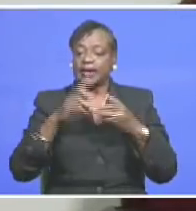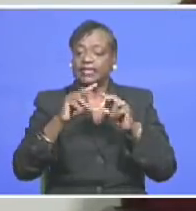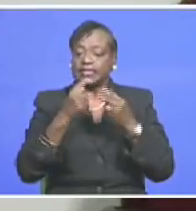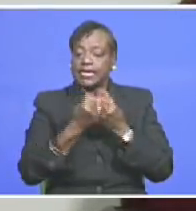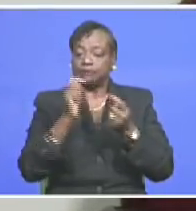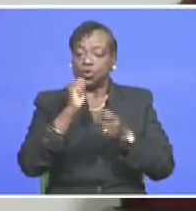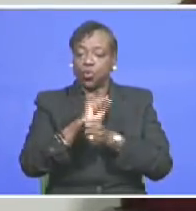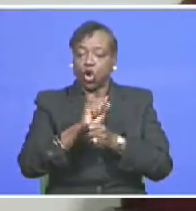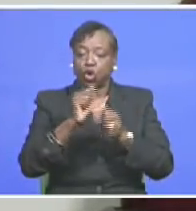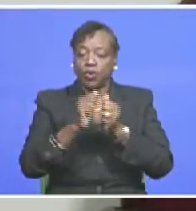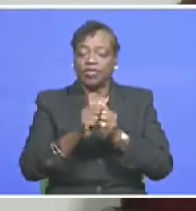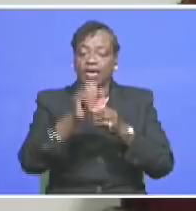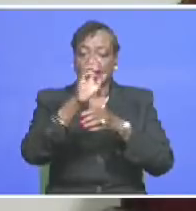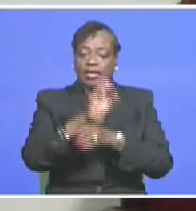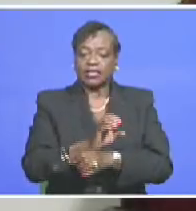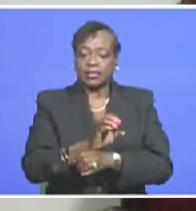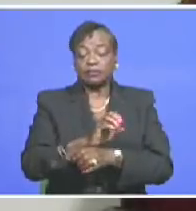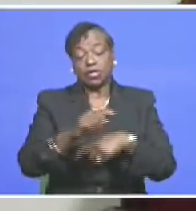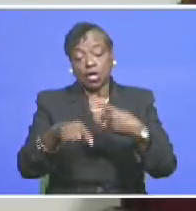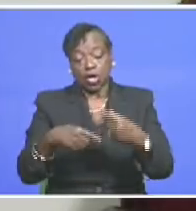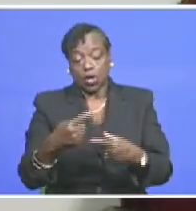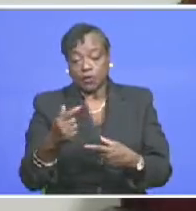customs to go down